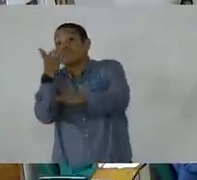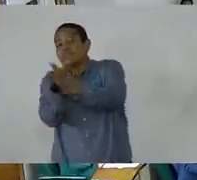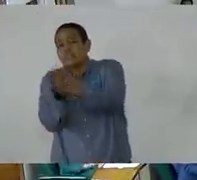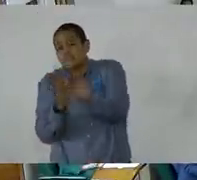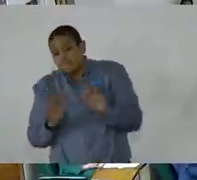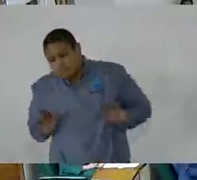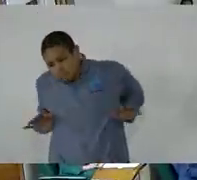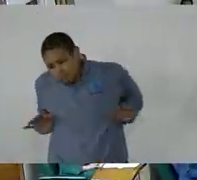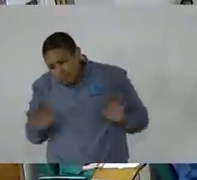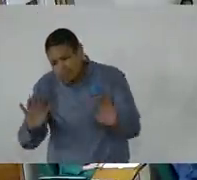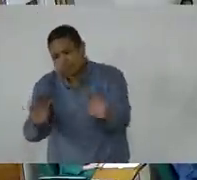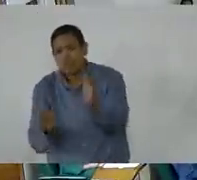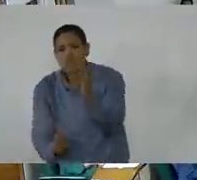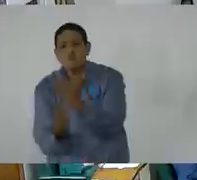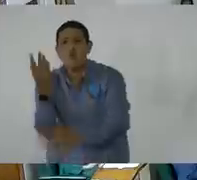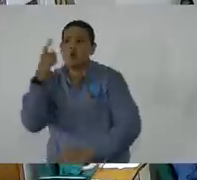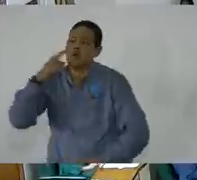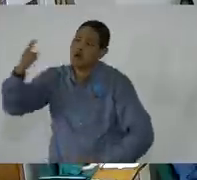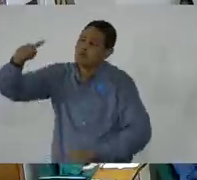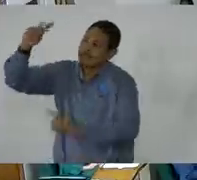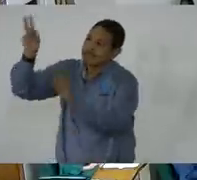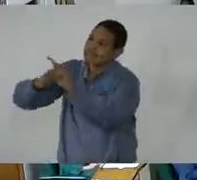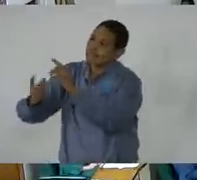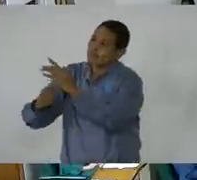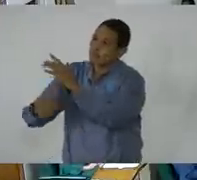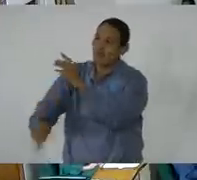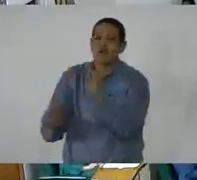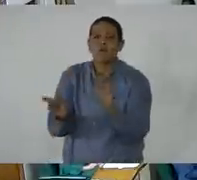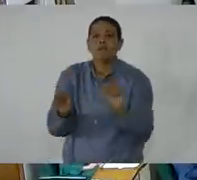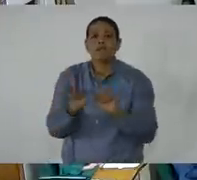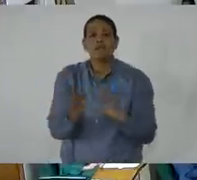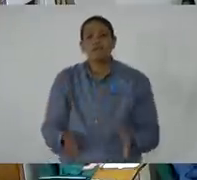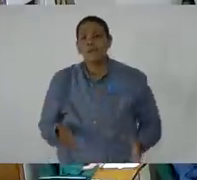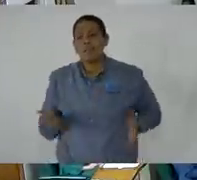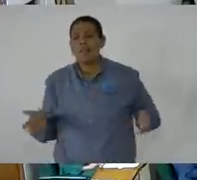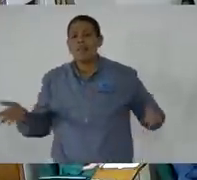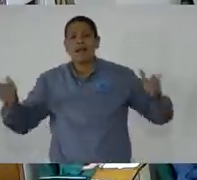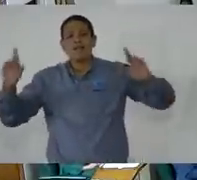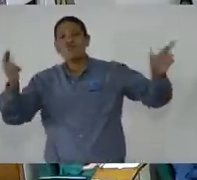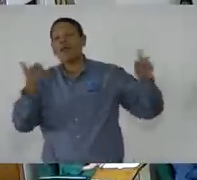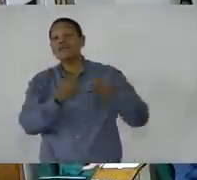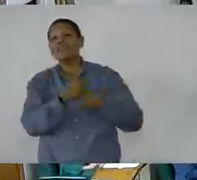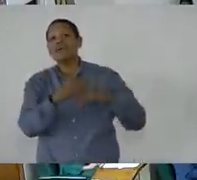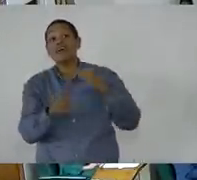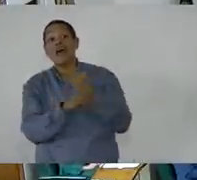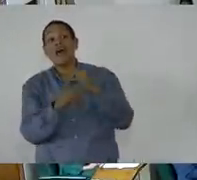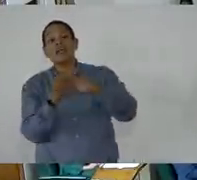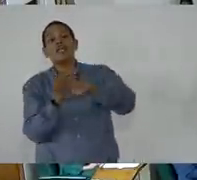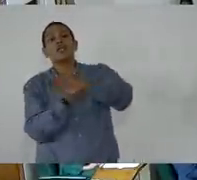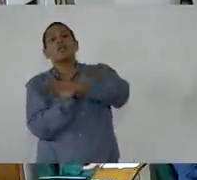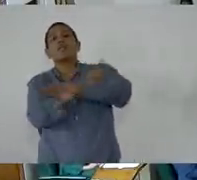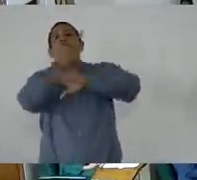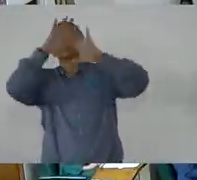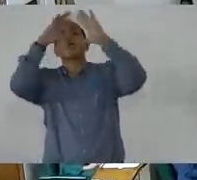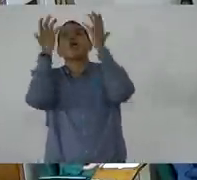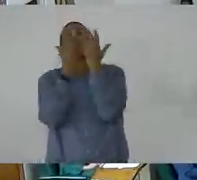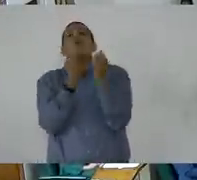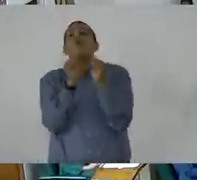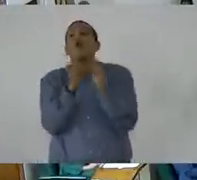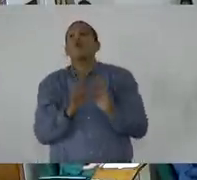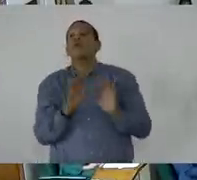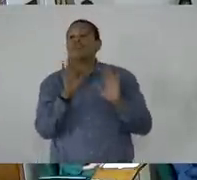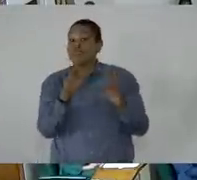of growth, to implement quality management systems in your operations, and in doing so, improve your global